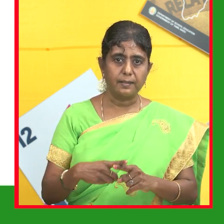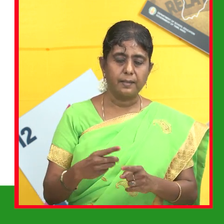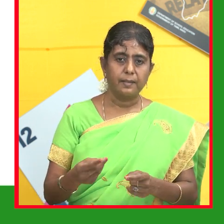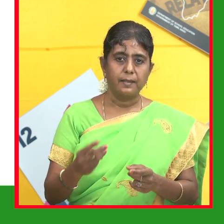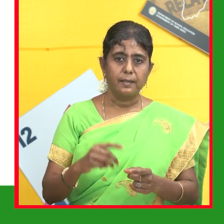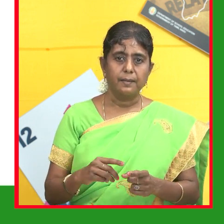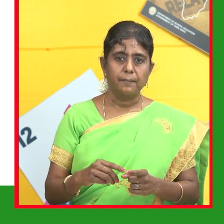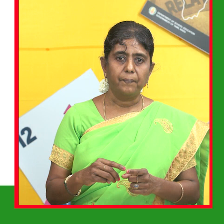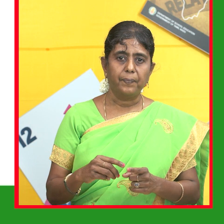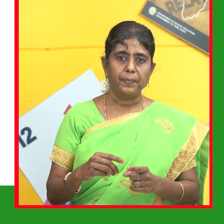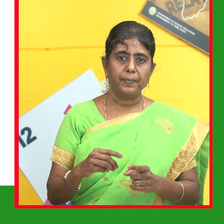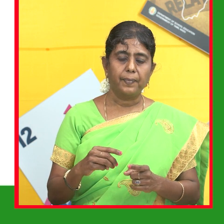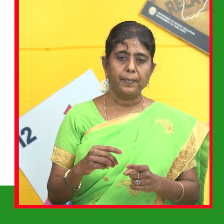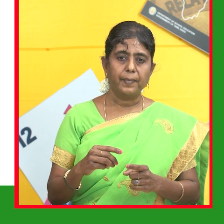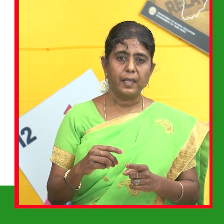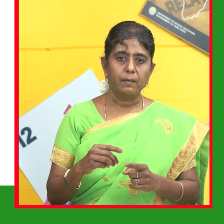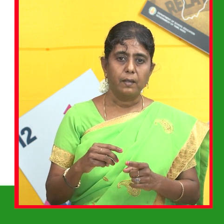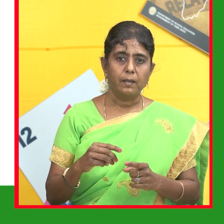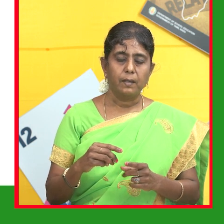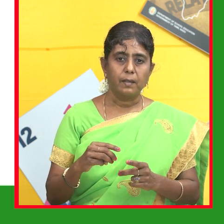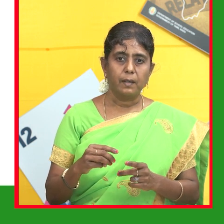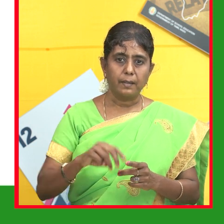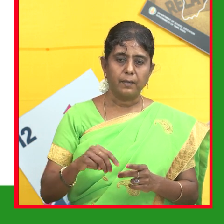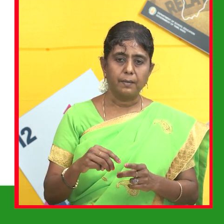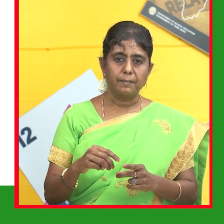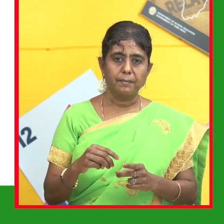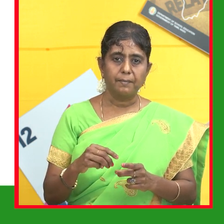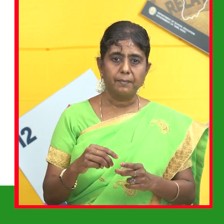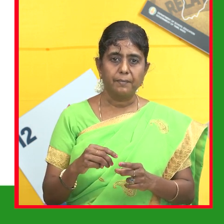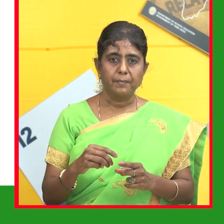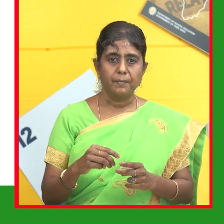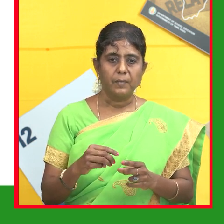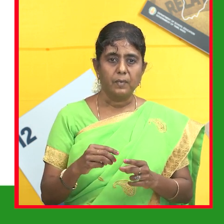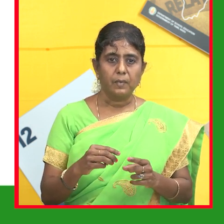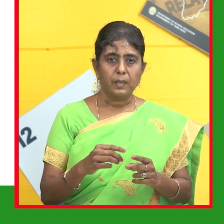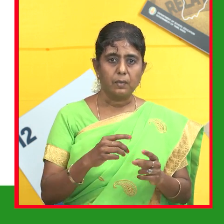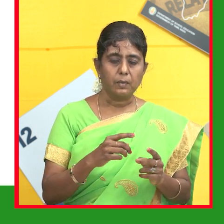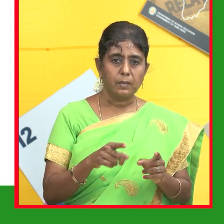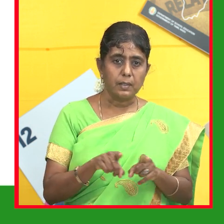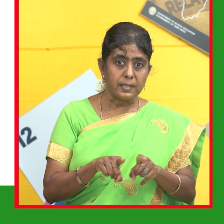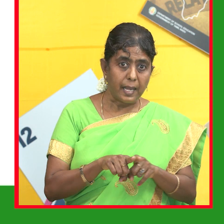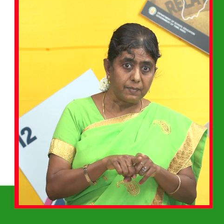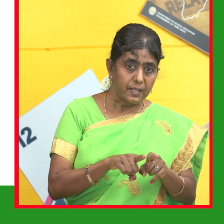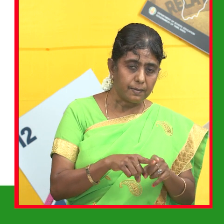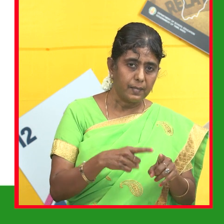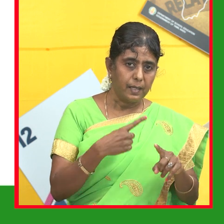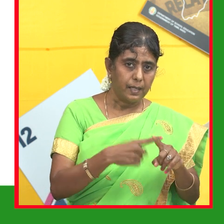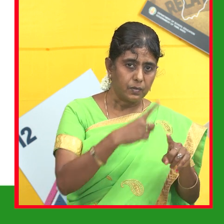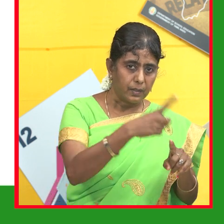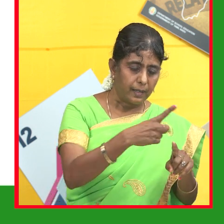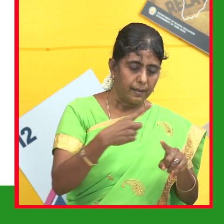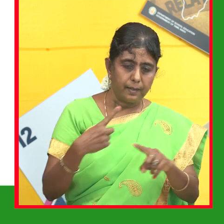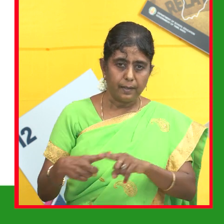Now what can be done? In the numerator again we have to do the simplification. Corresponding terms should be